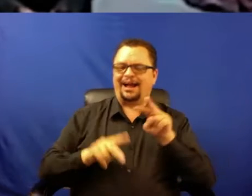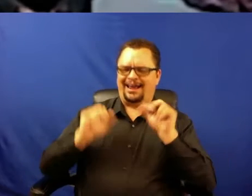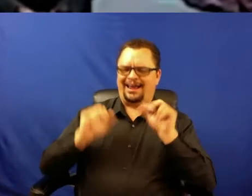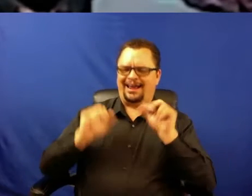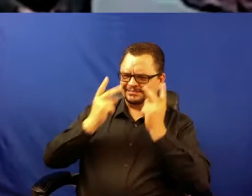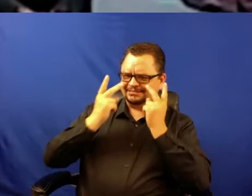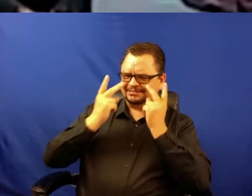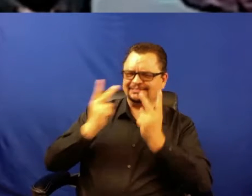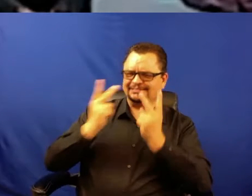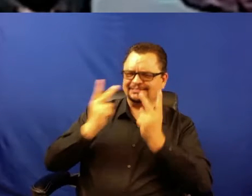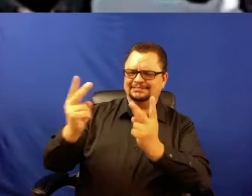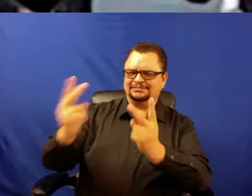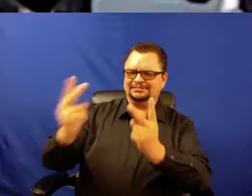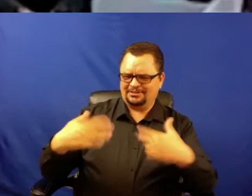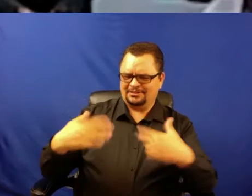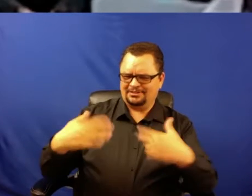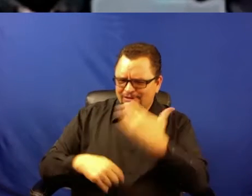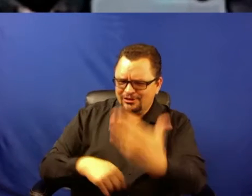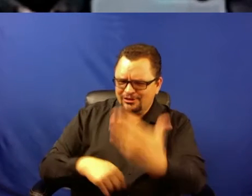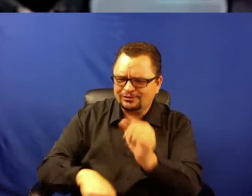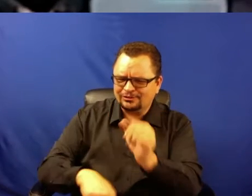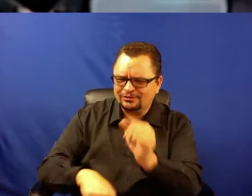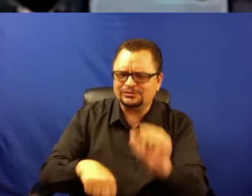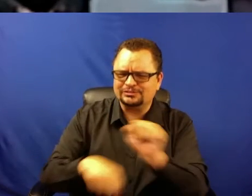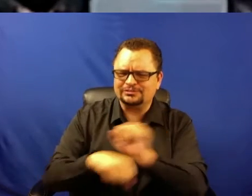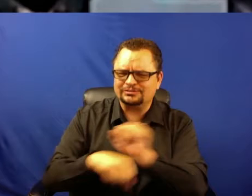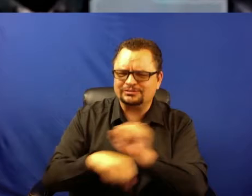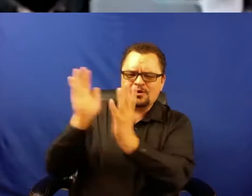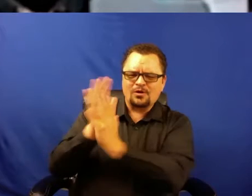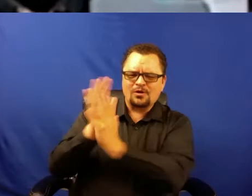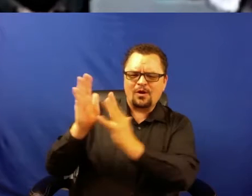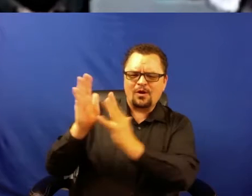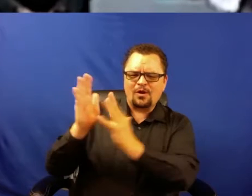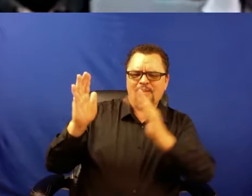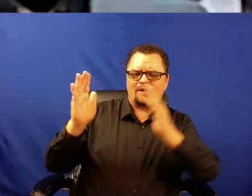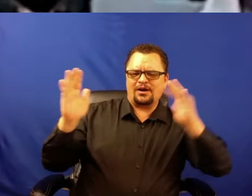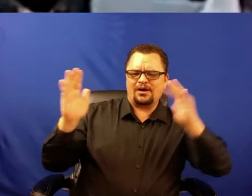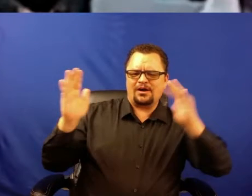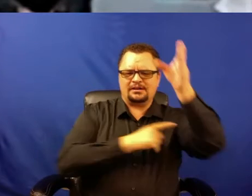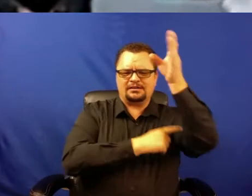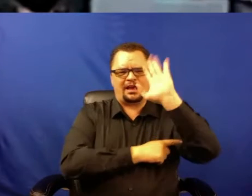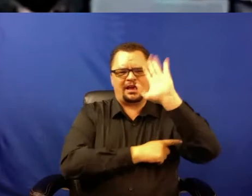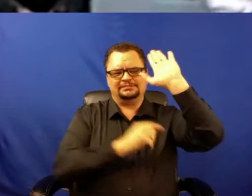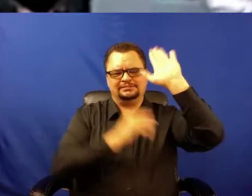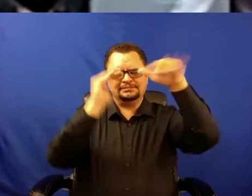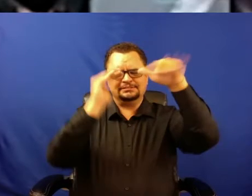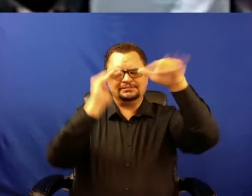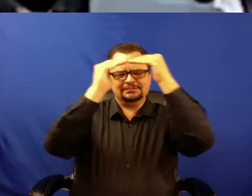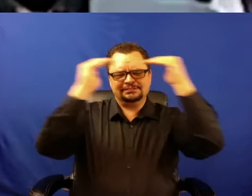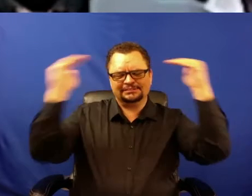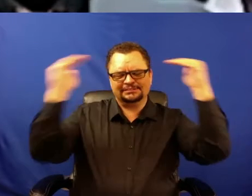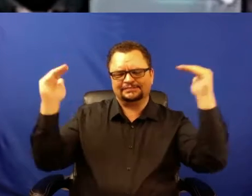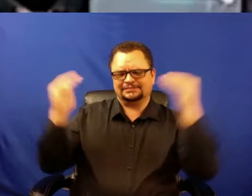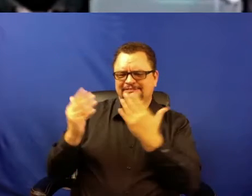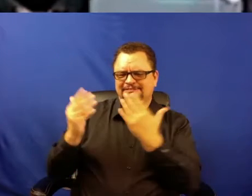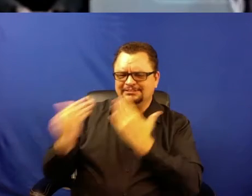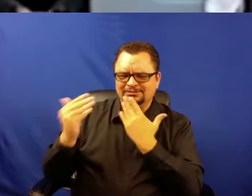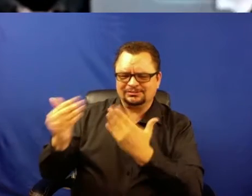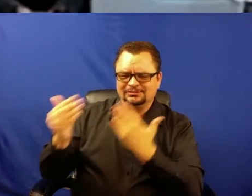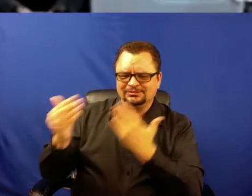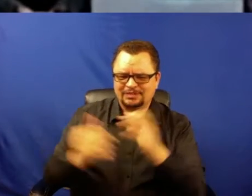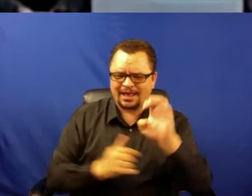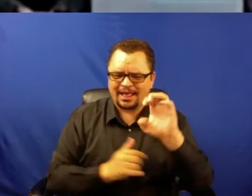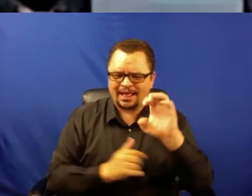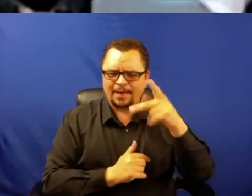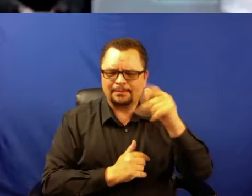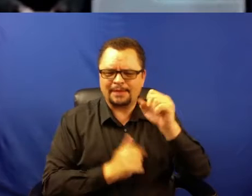heaven. So thank you, El Paso County Public Health. Let your light so shine. Let